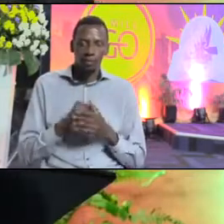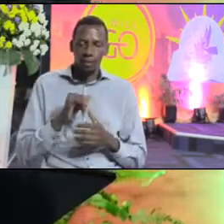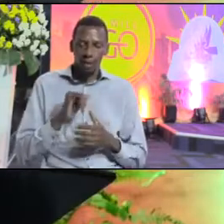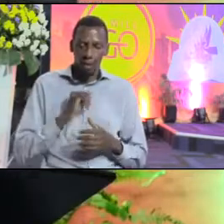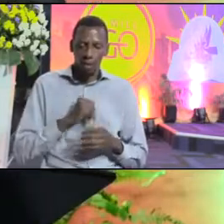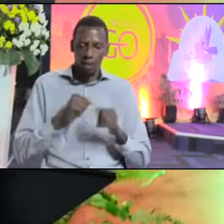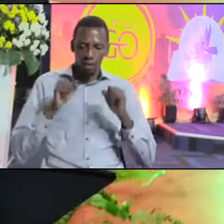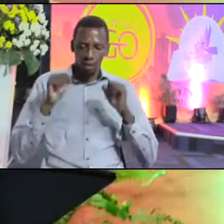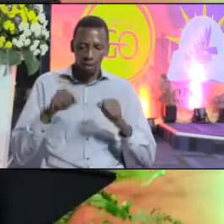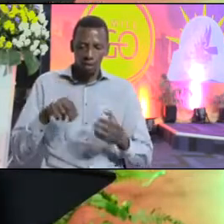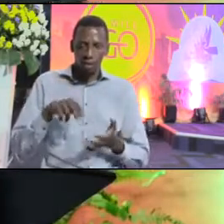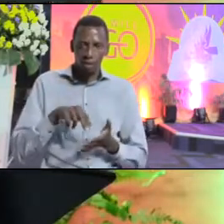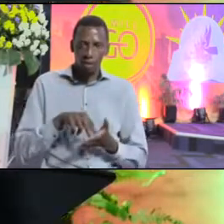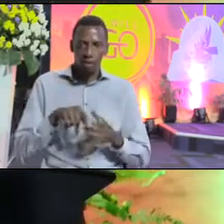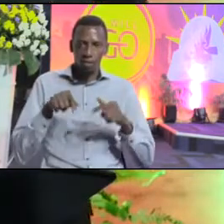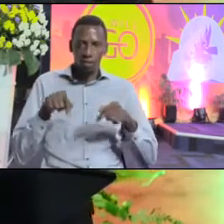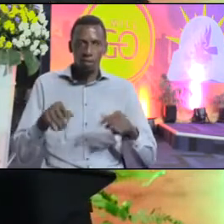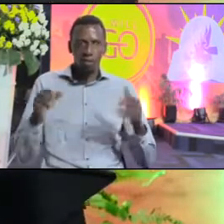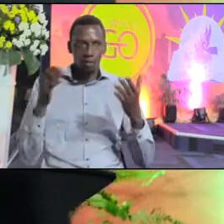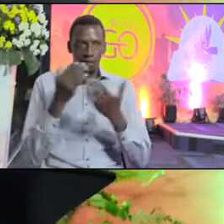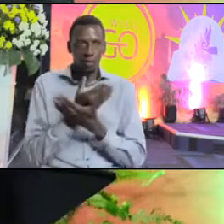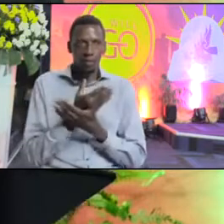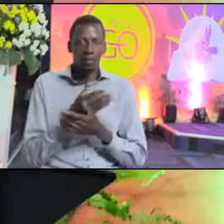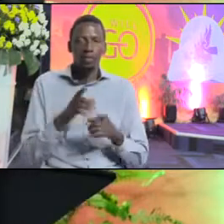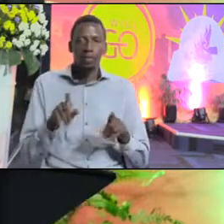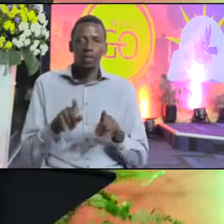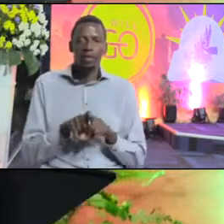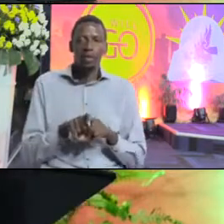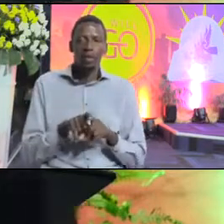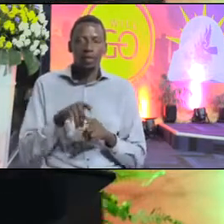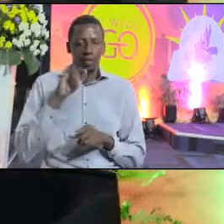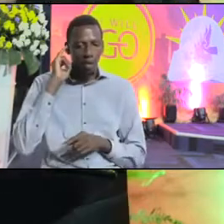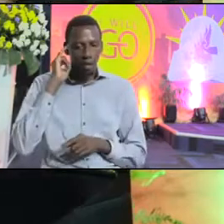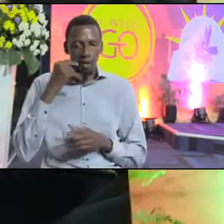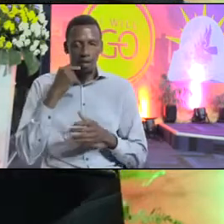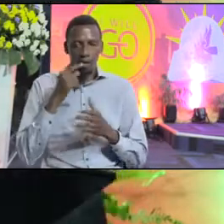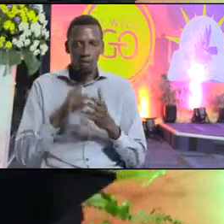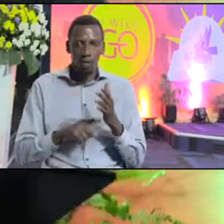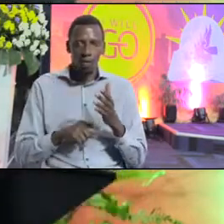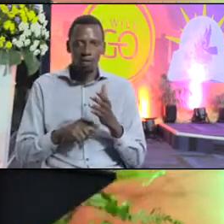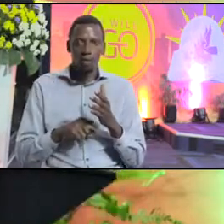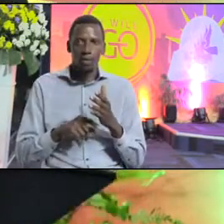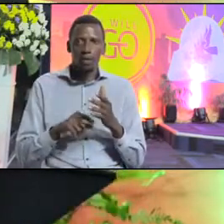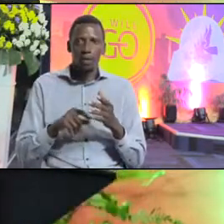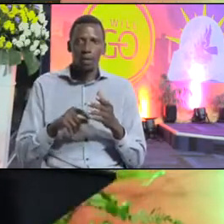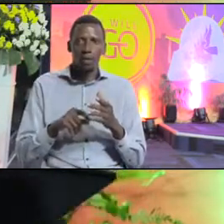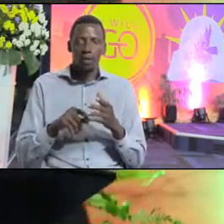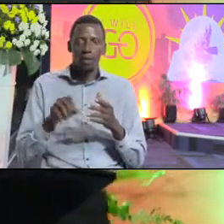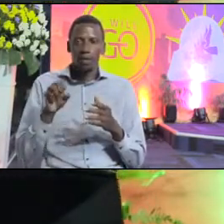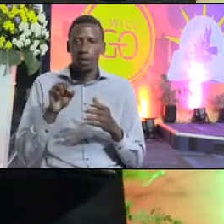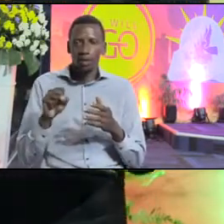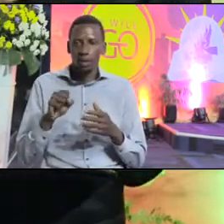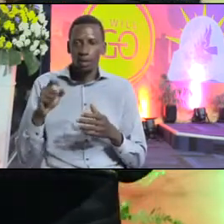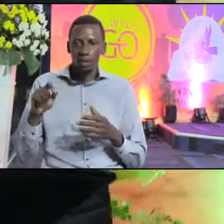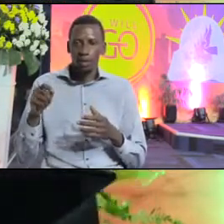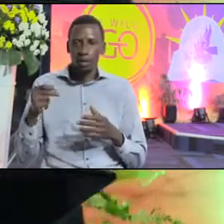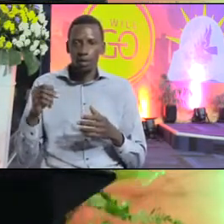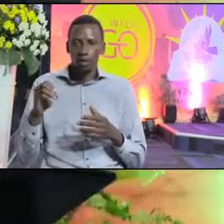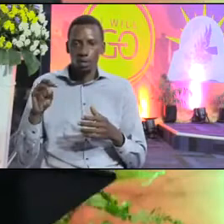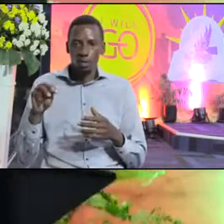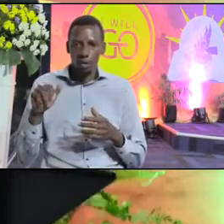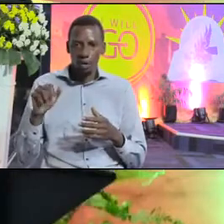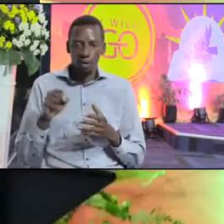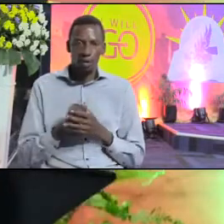can stand tonight on the same footing of St. Thomas Aquinas and St.